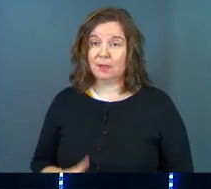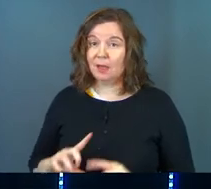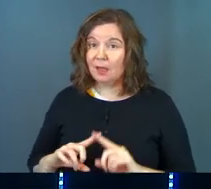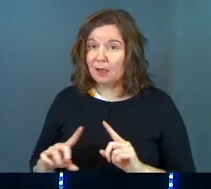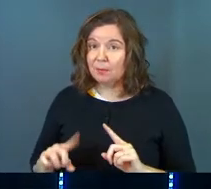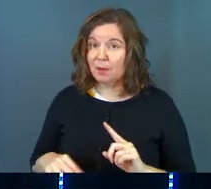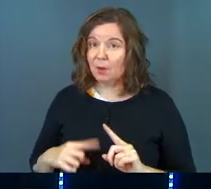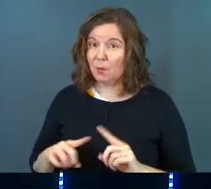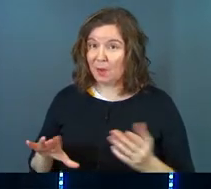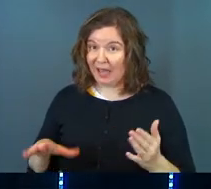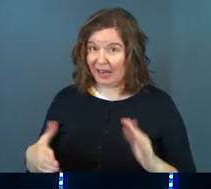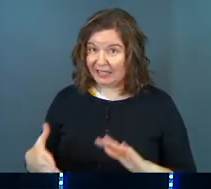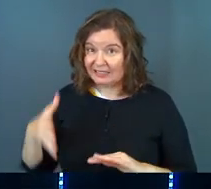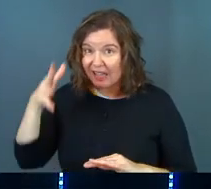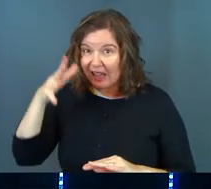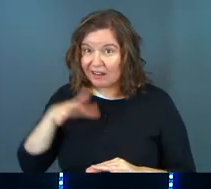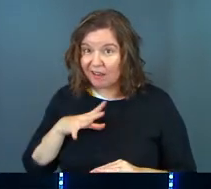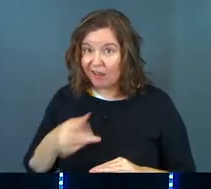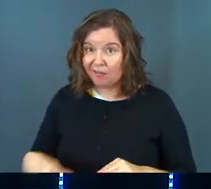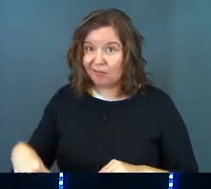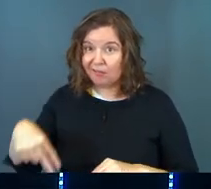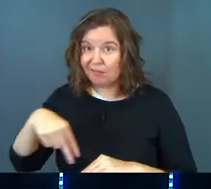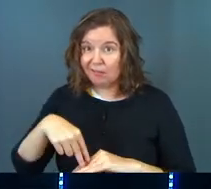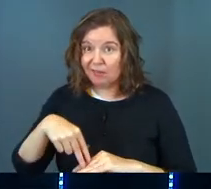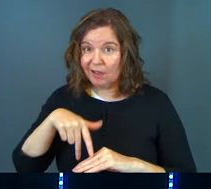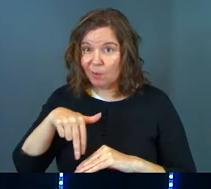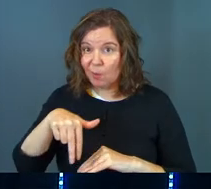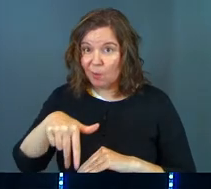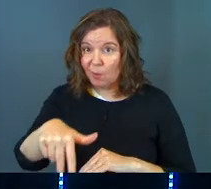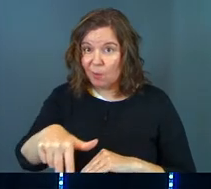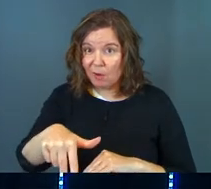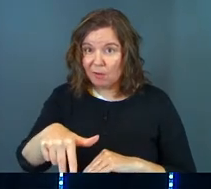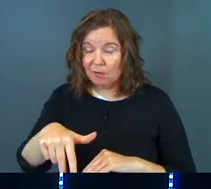But when a dead guy comes walking out of a tomb,